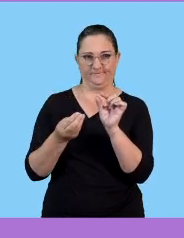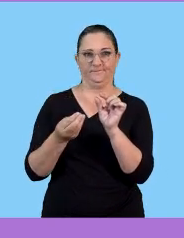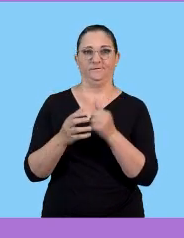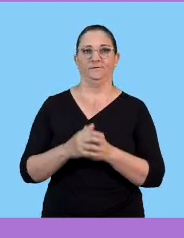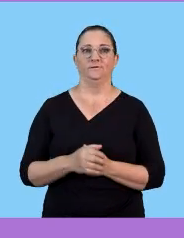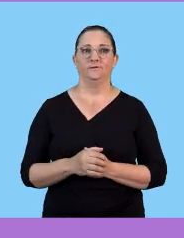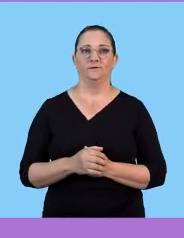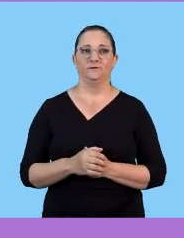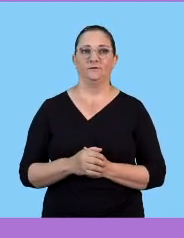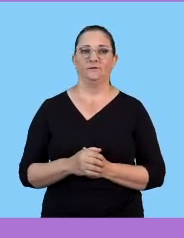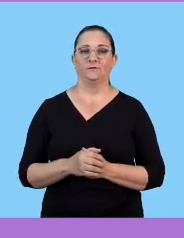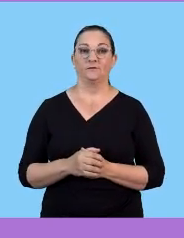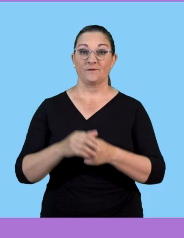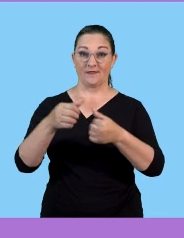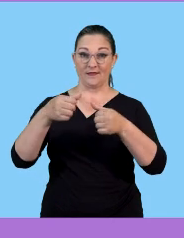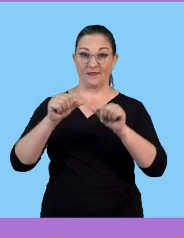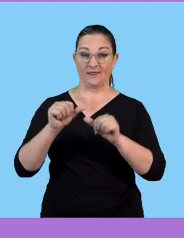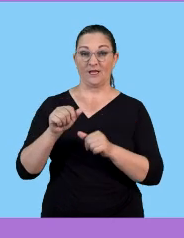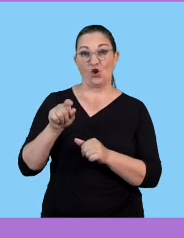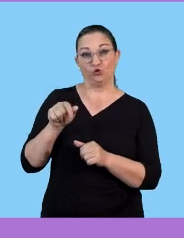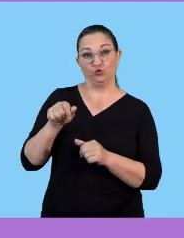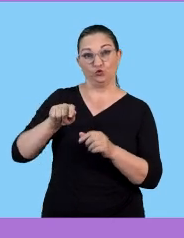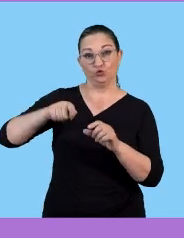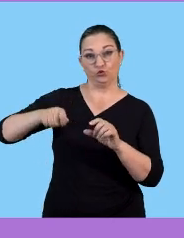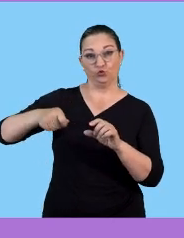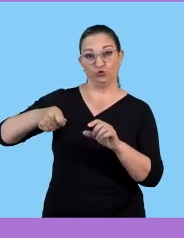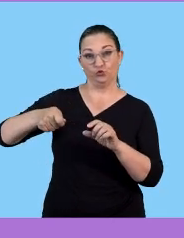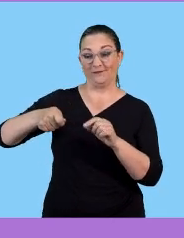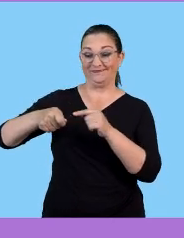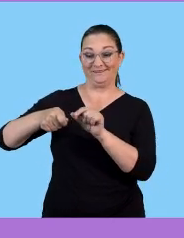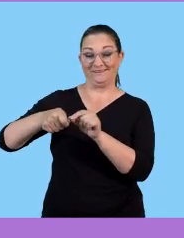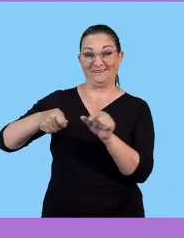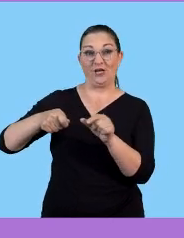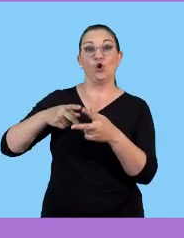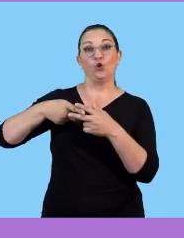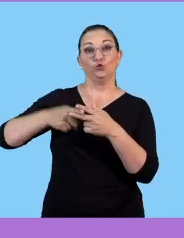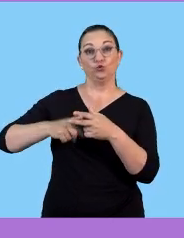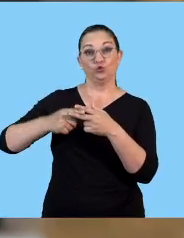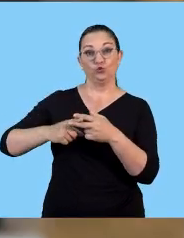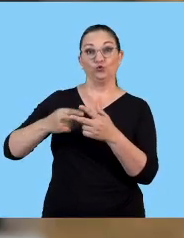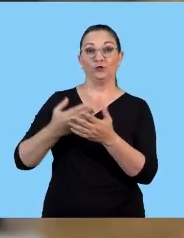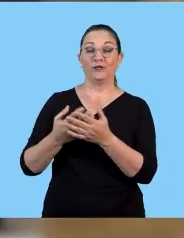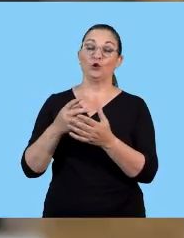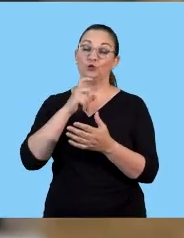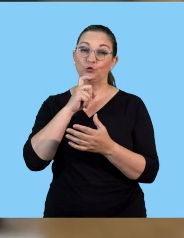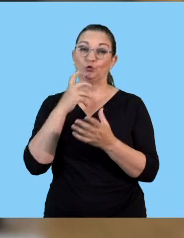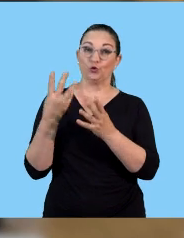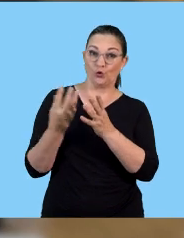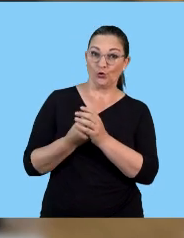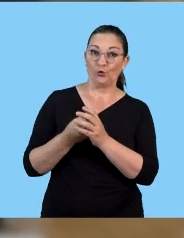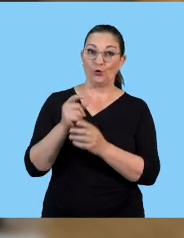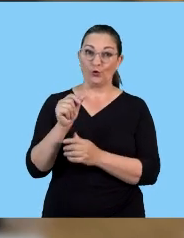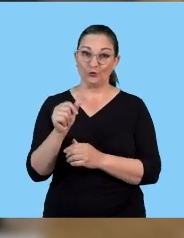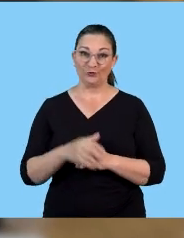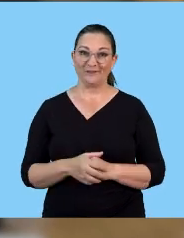right, sometimes you turn that into wood, stuff like that. Then we use a screwdriver, a tool used with screws.